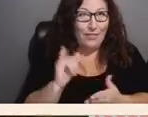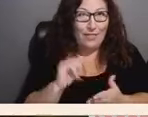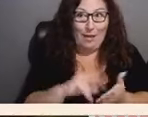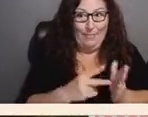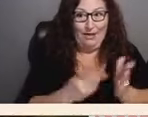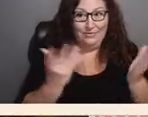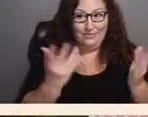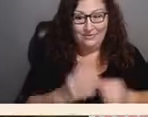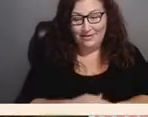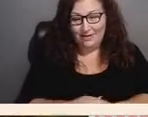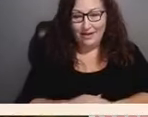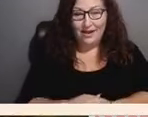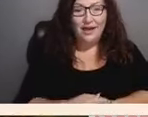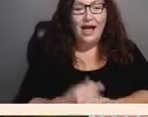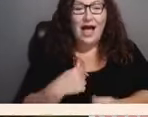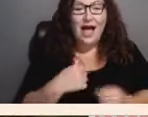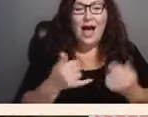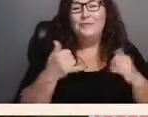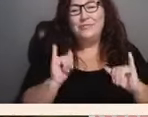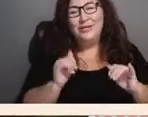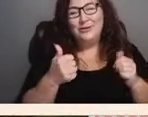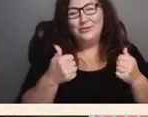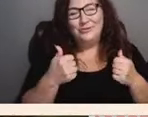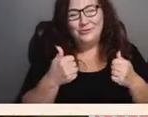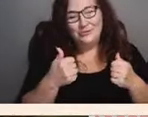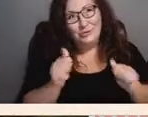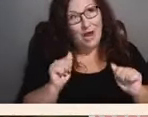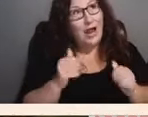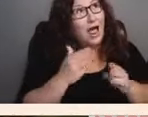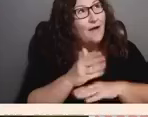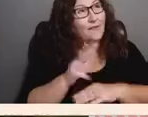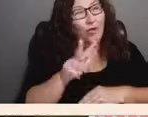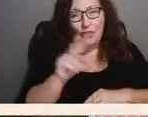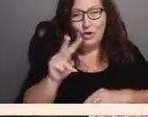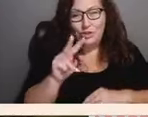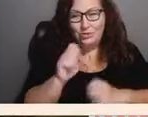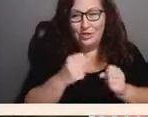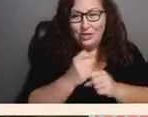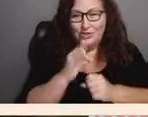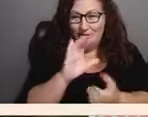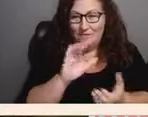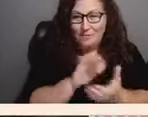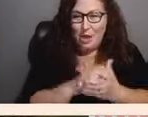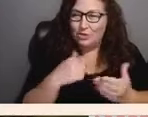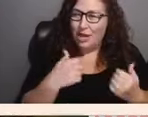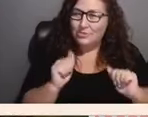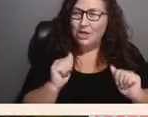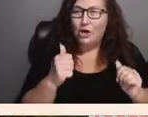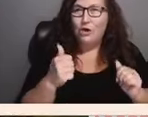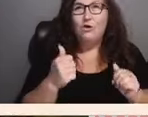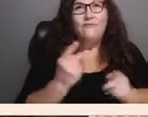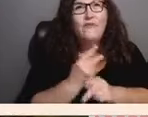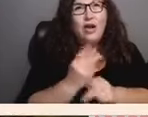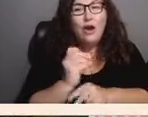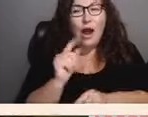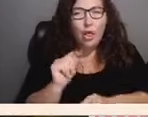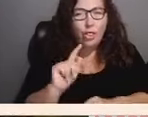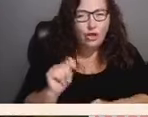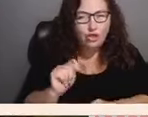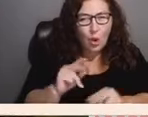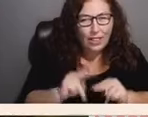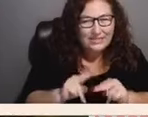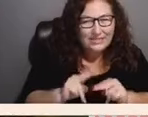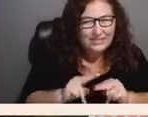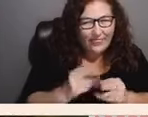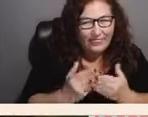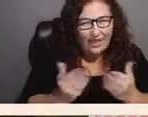I'm still trying to, after 32 years of marriage, I'm still trying to figure out the toilet seat thing. So if you